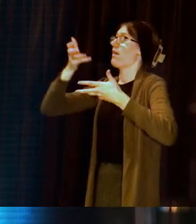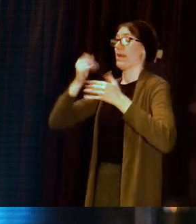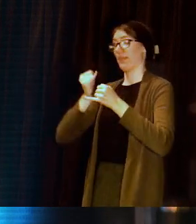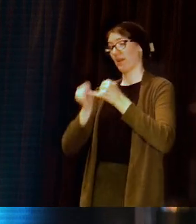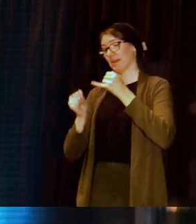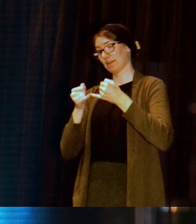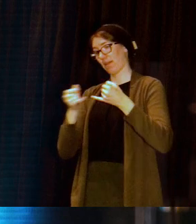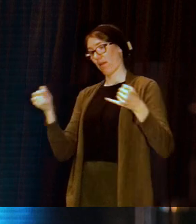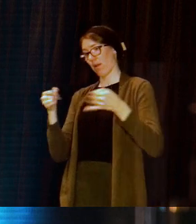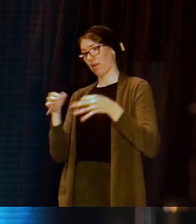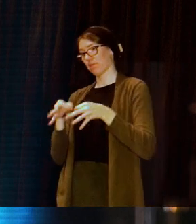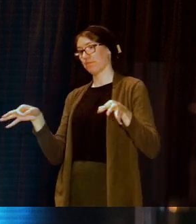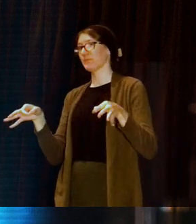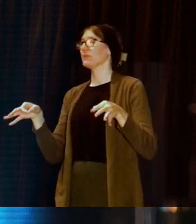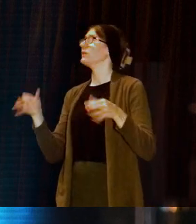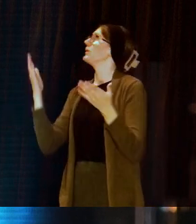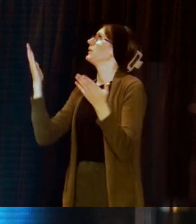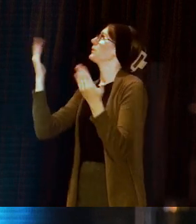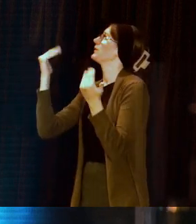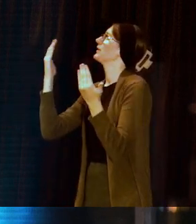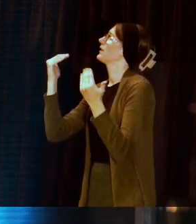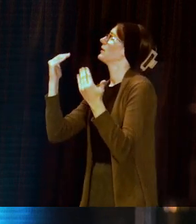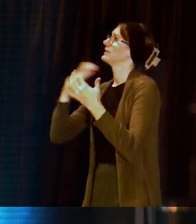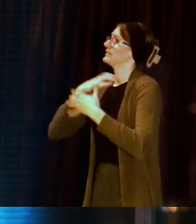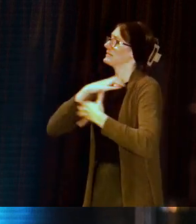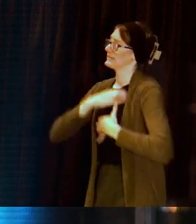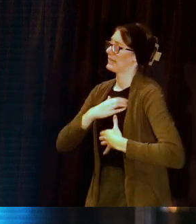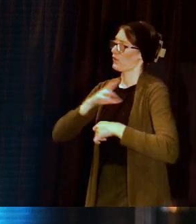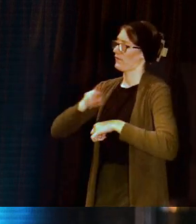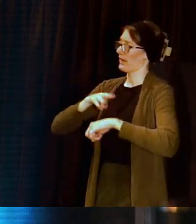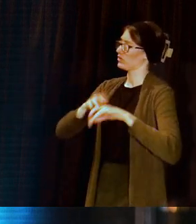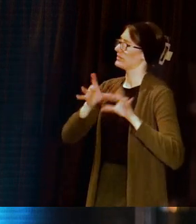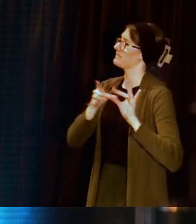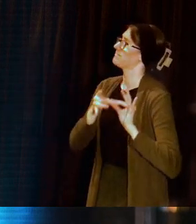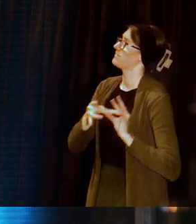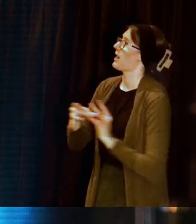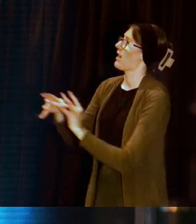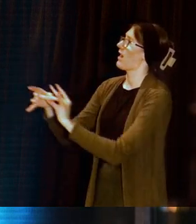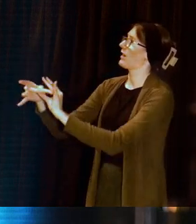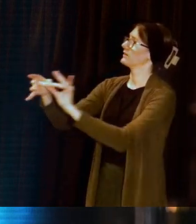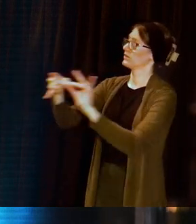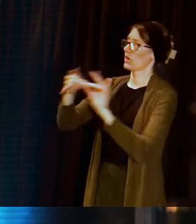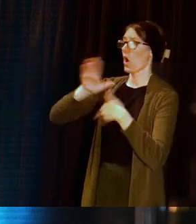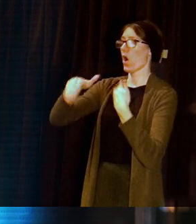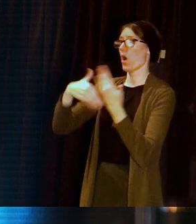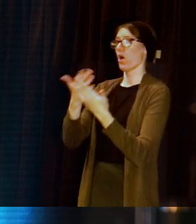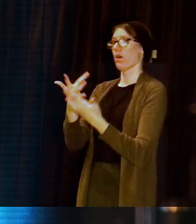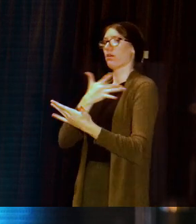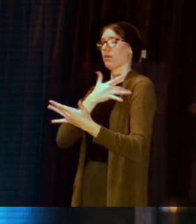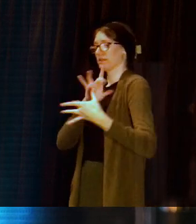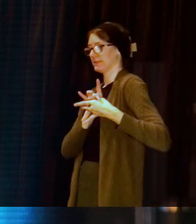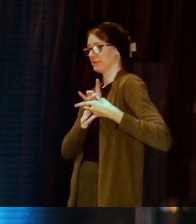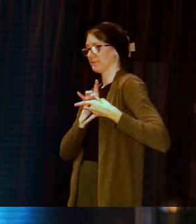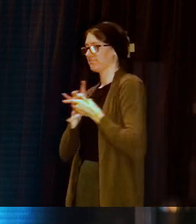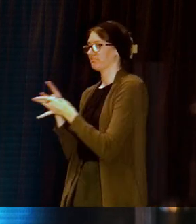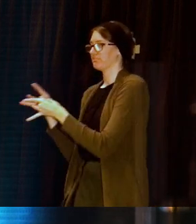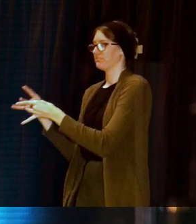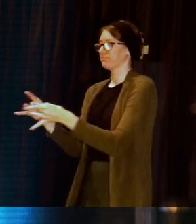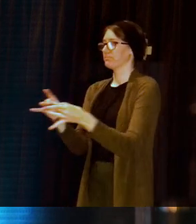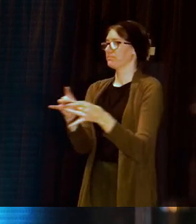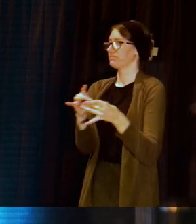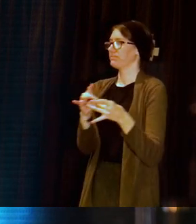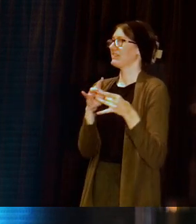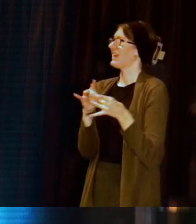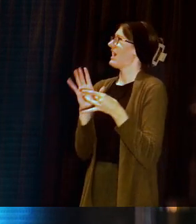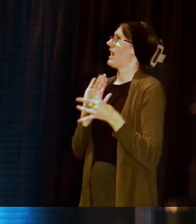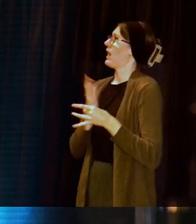last line, oh, come, desire of nations, bind in one the hearts of all mankind. Bid thou our